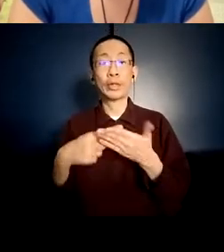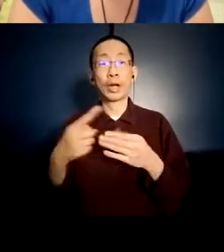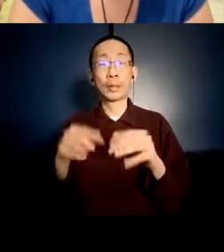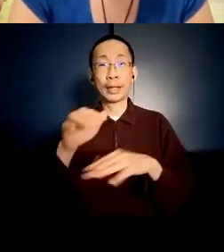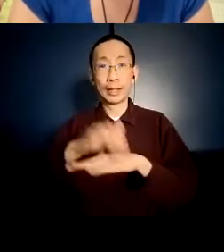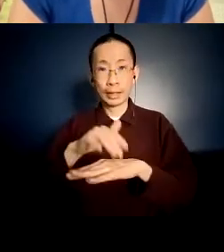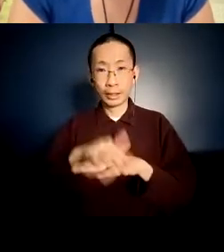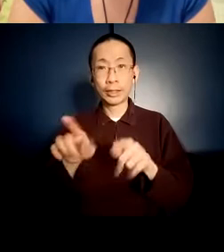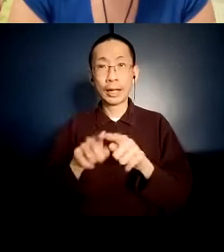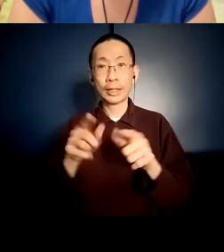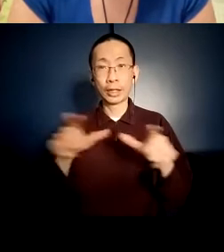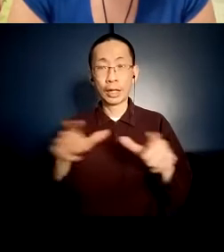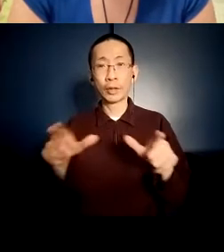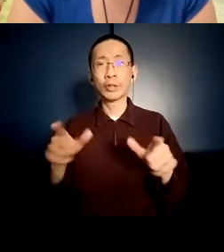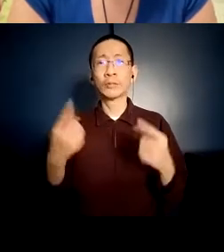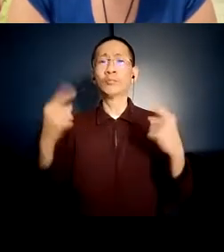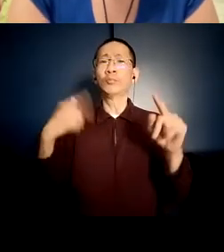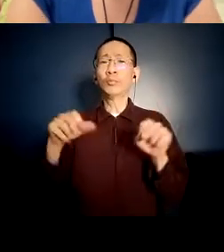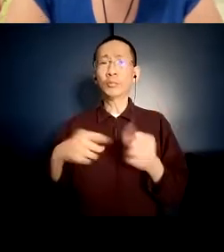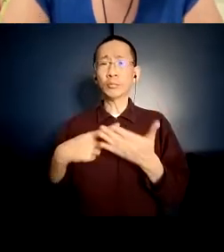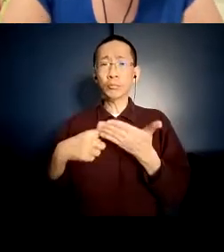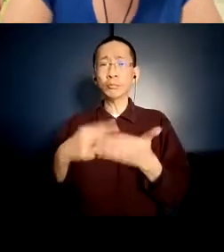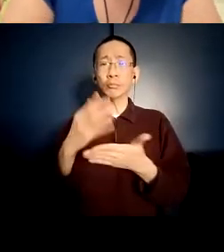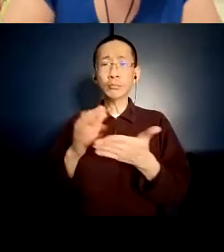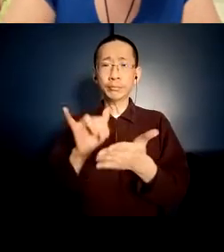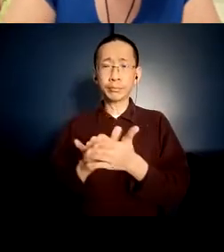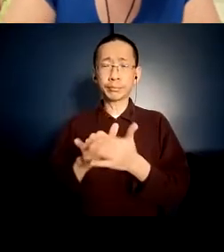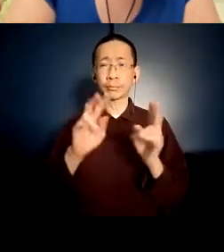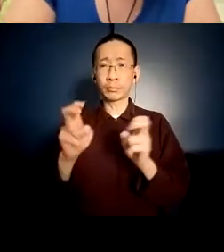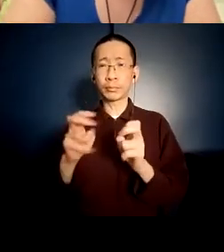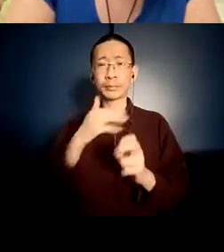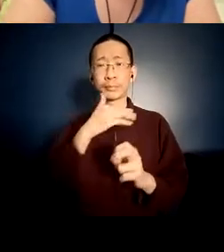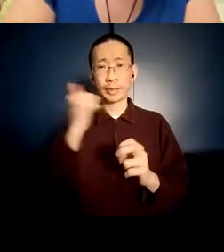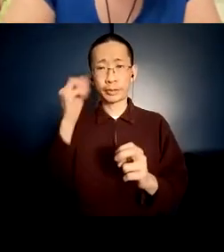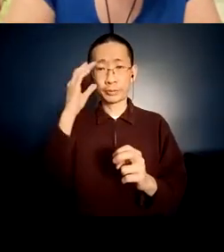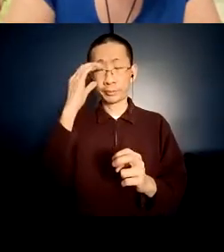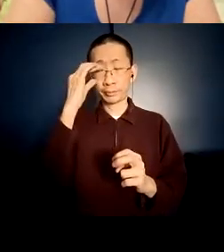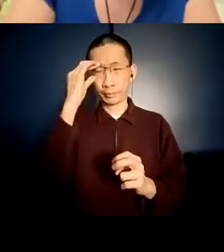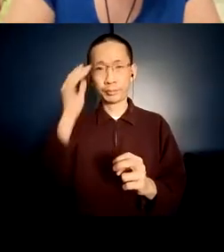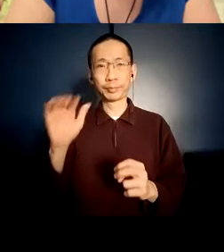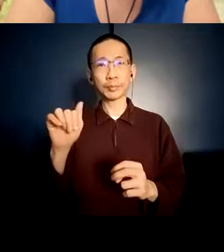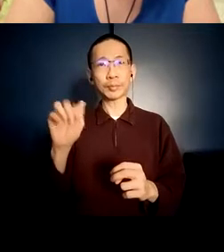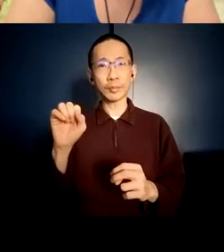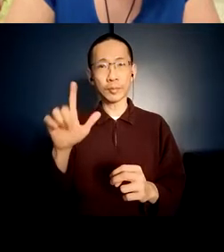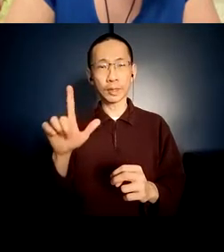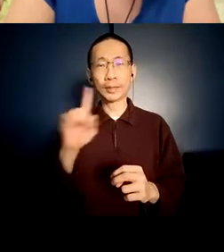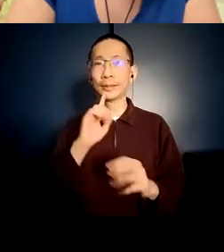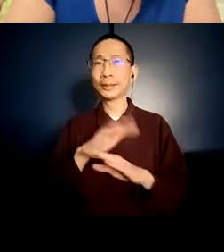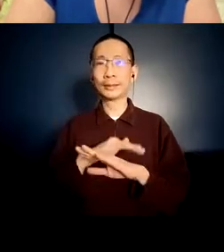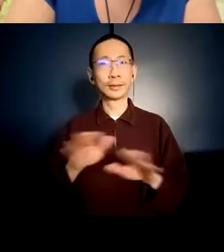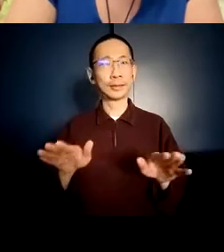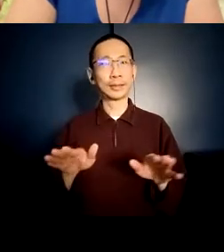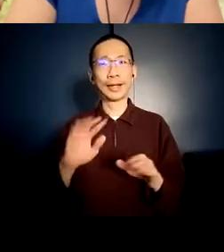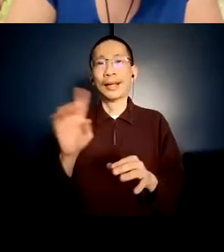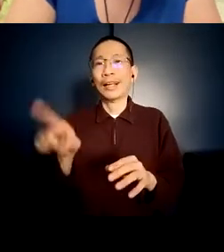as a language, we'll be able to discuss some of these issues a lot better. ASL is not